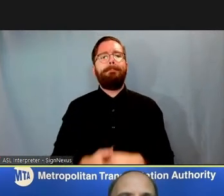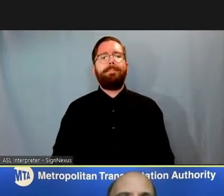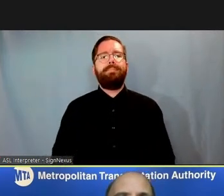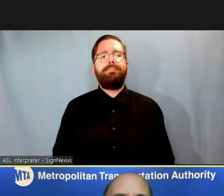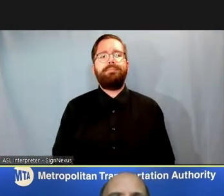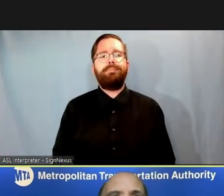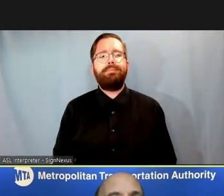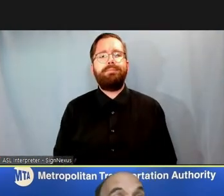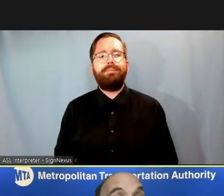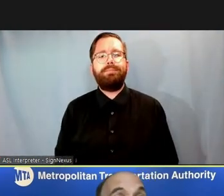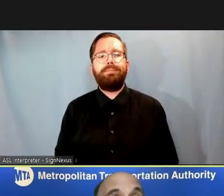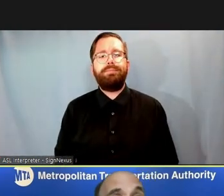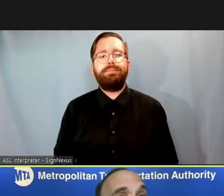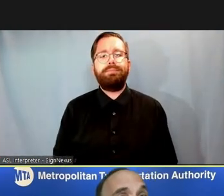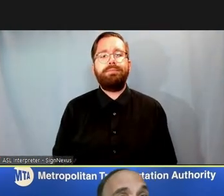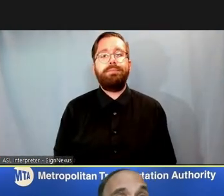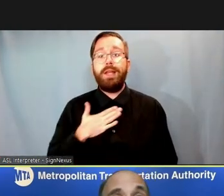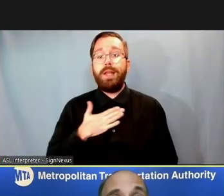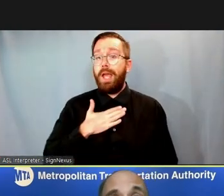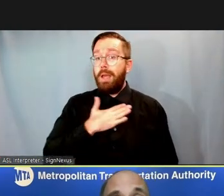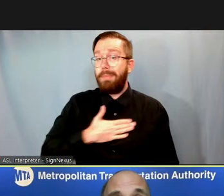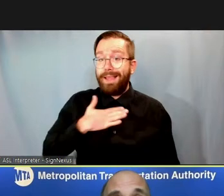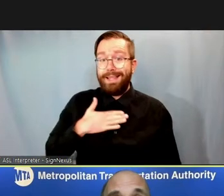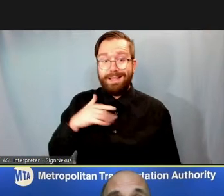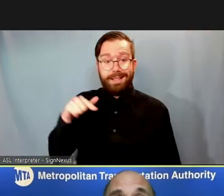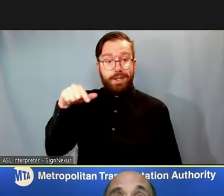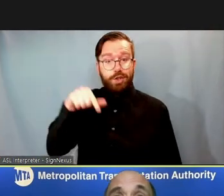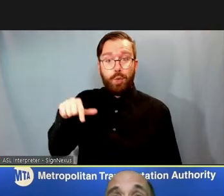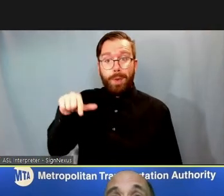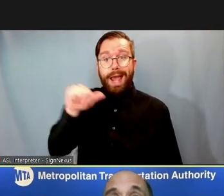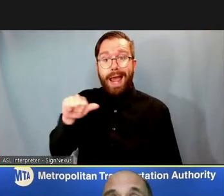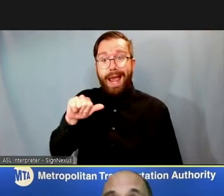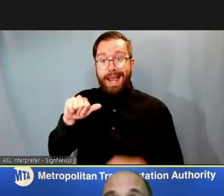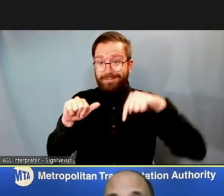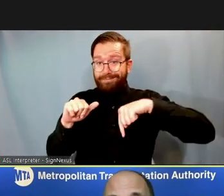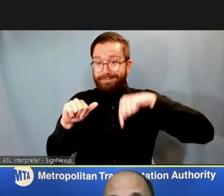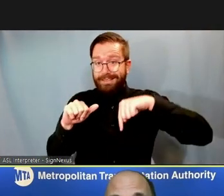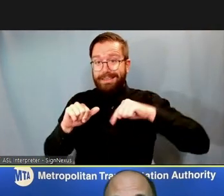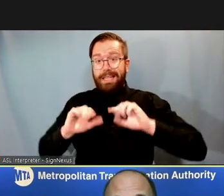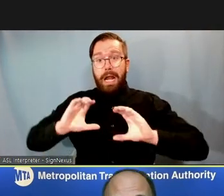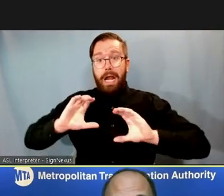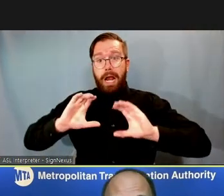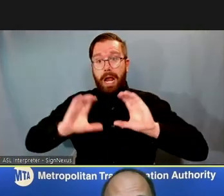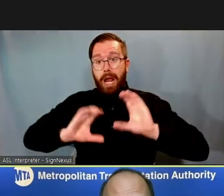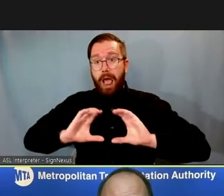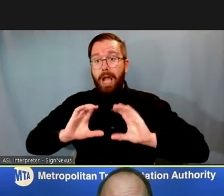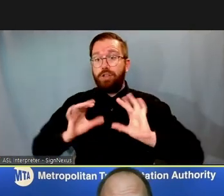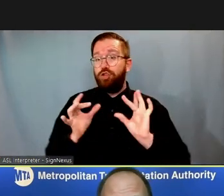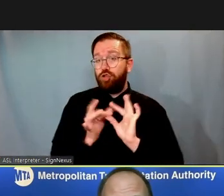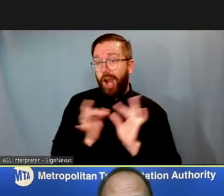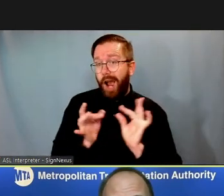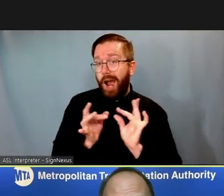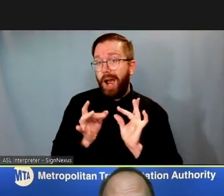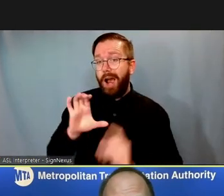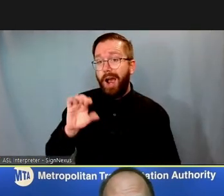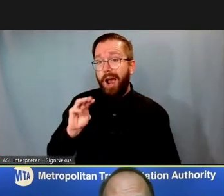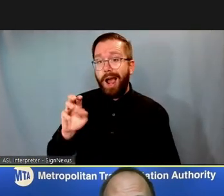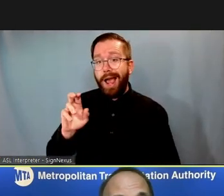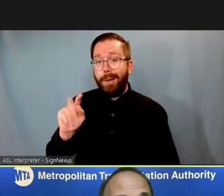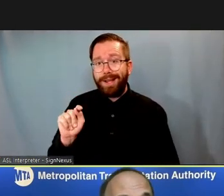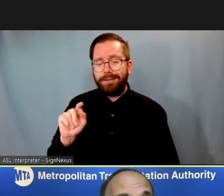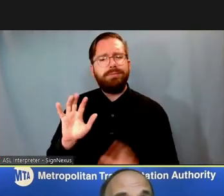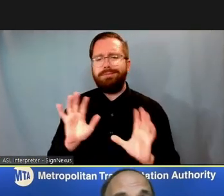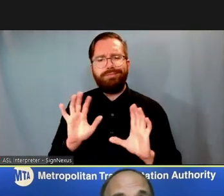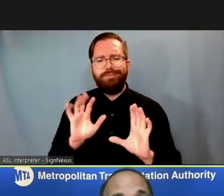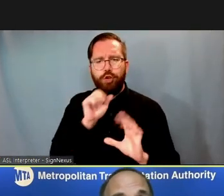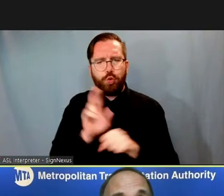please do please do not use the q a function for comments you would like to submit on the central business district tolling program